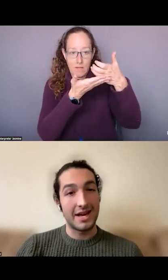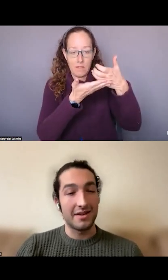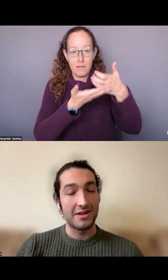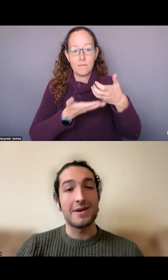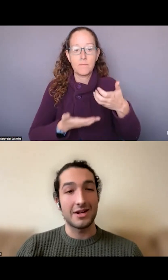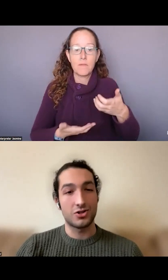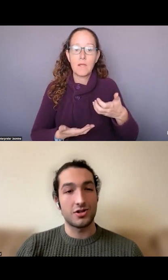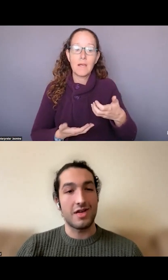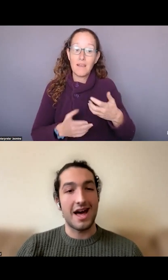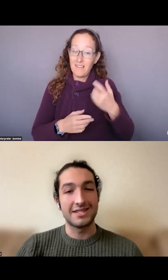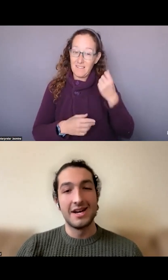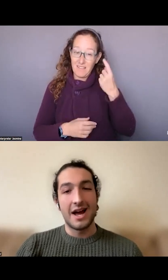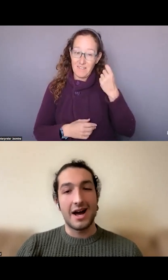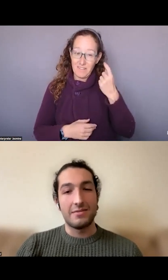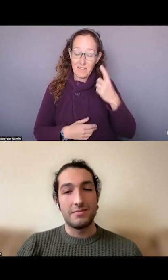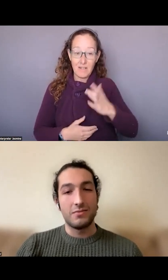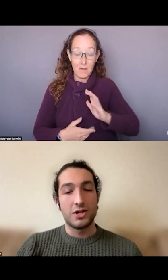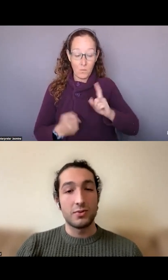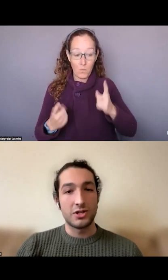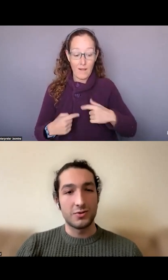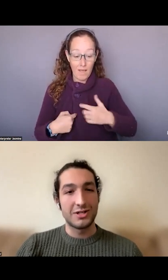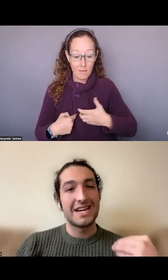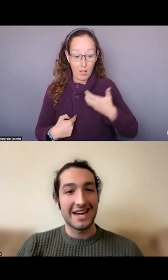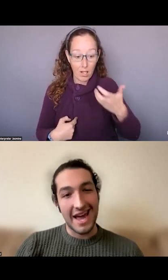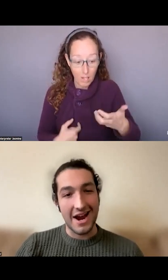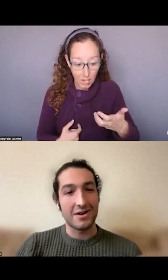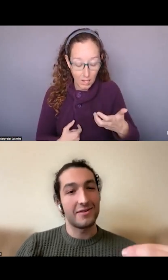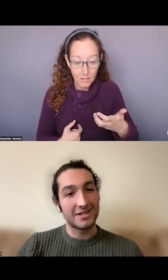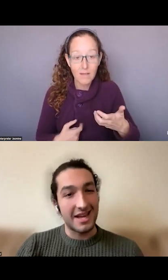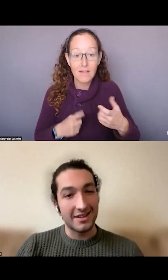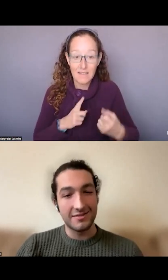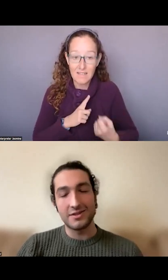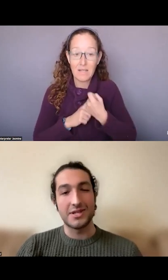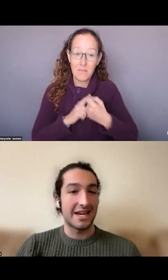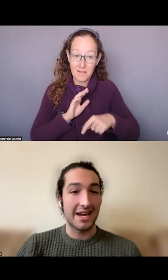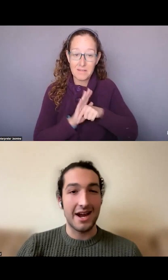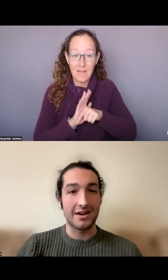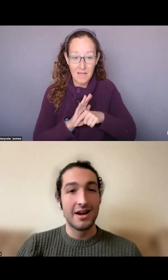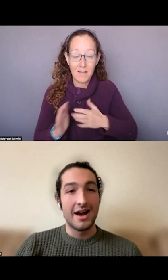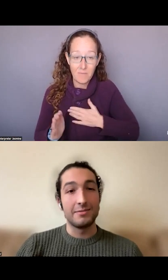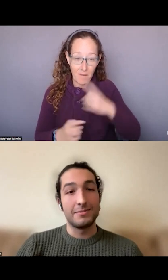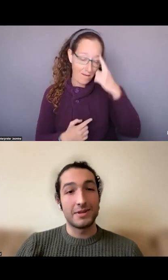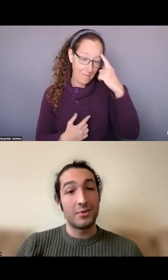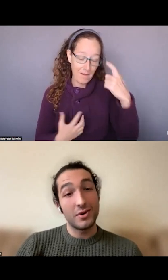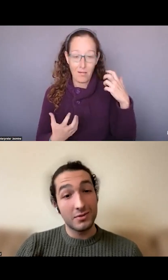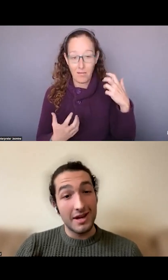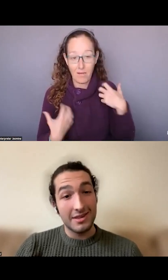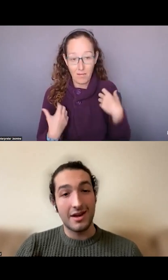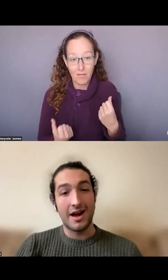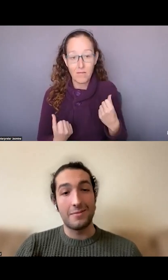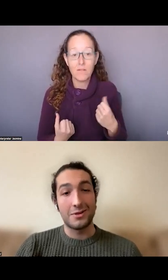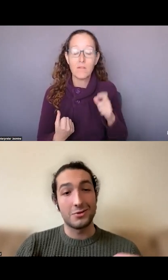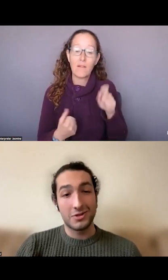our own mental health, and making sure that we are taking care of ourselves, and we are taking care of the people that we work